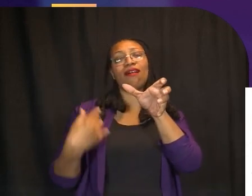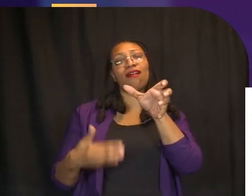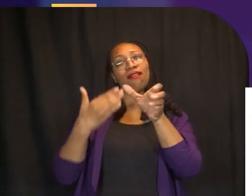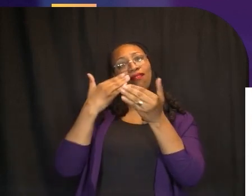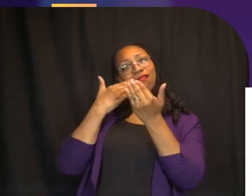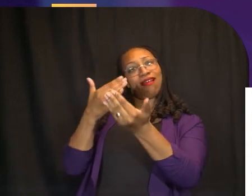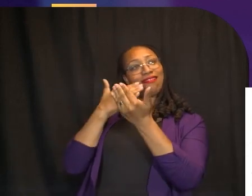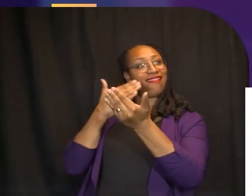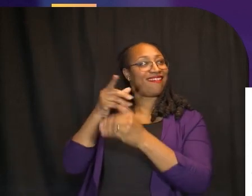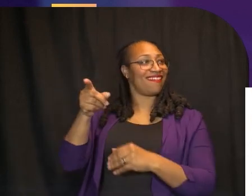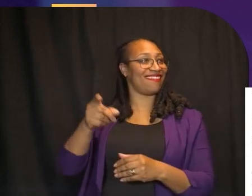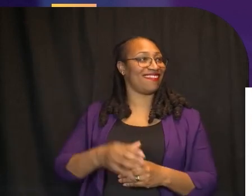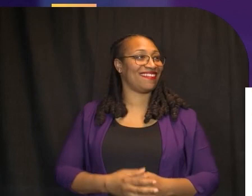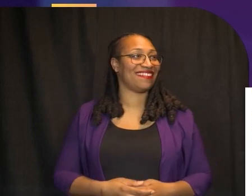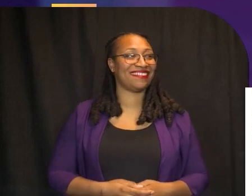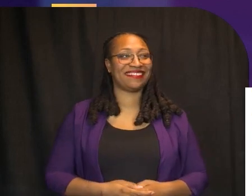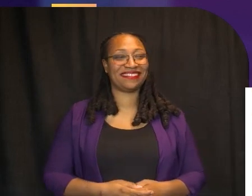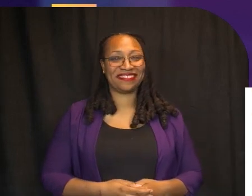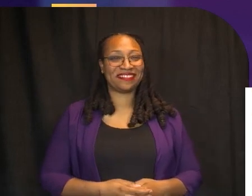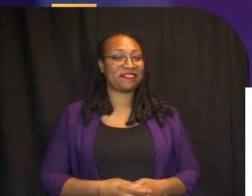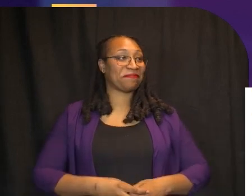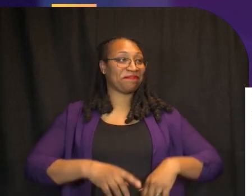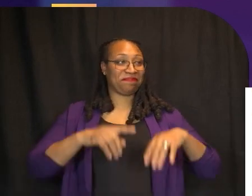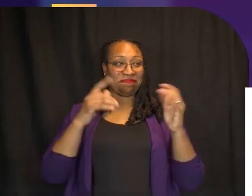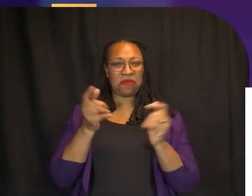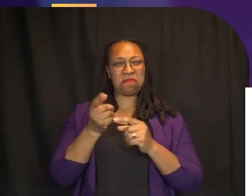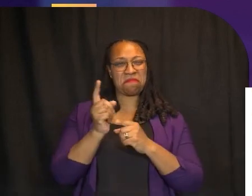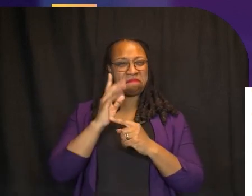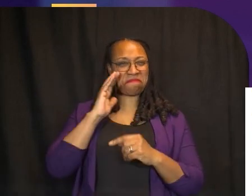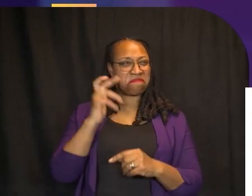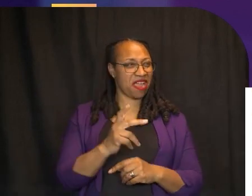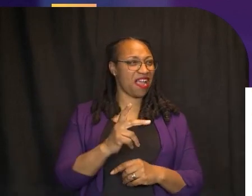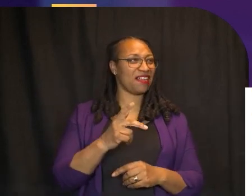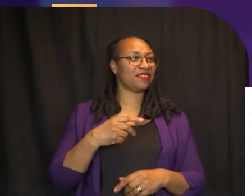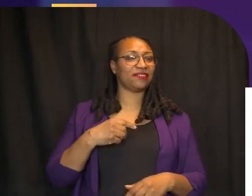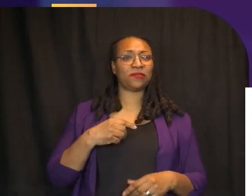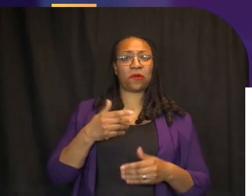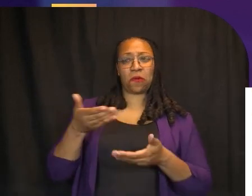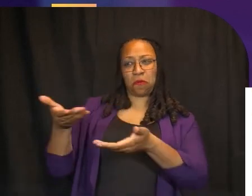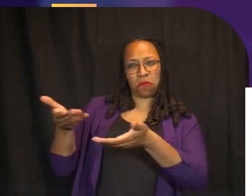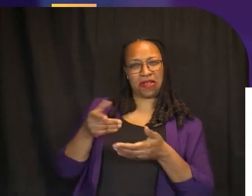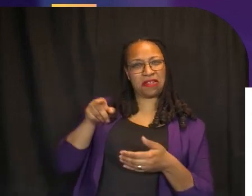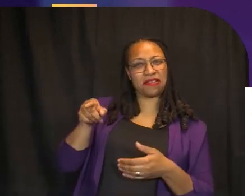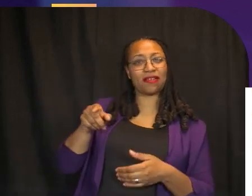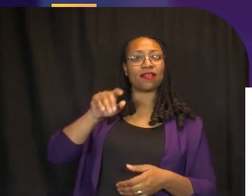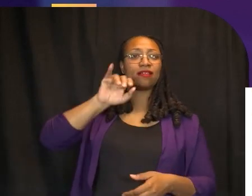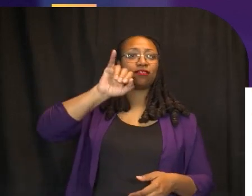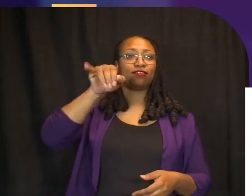welcome one of AAPD's tireless staff members, Jasmine Bailey.